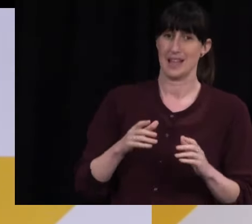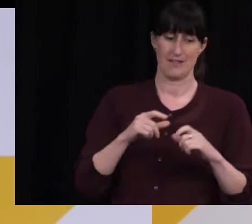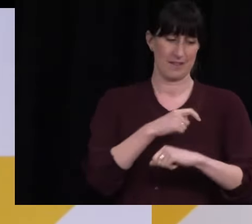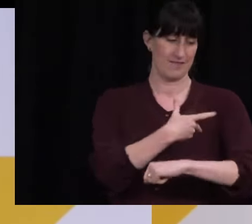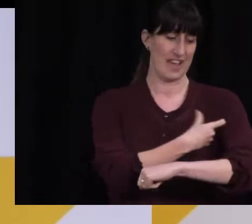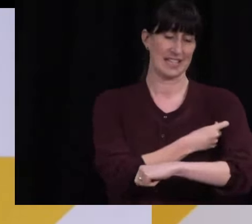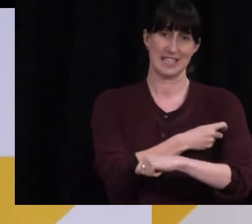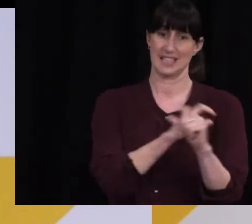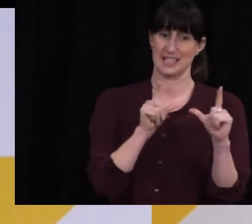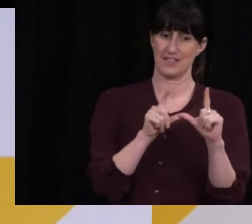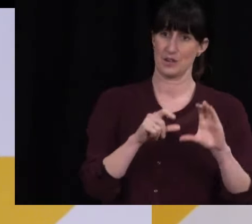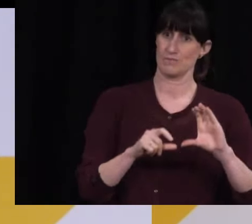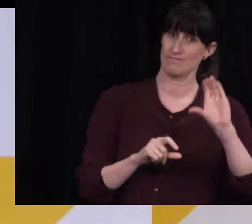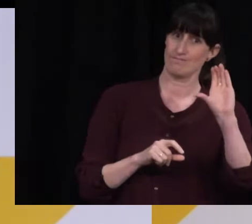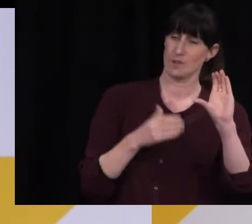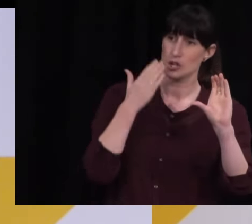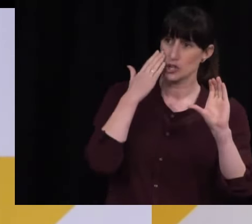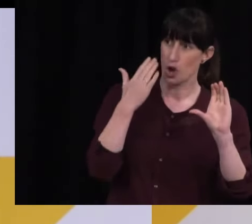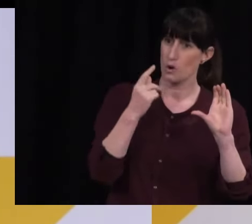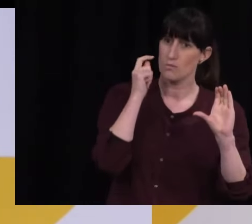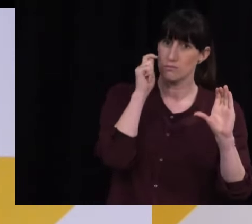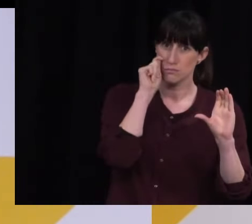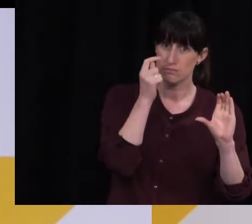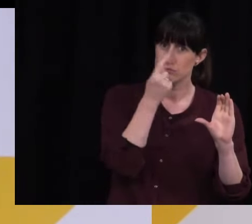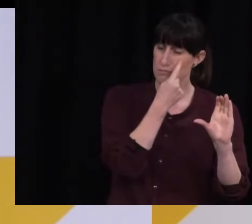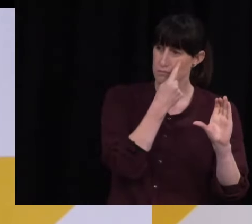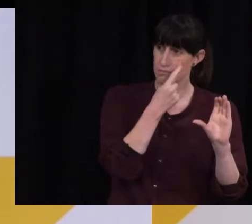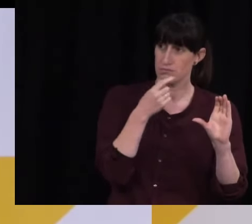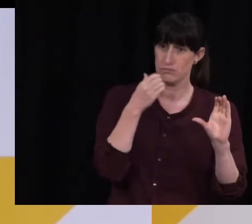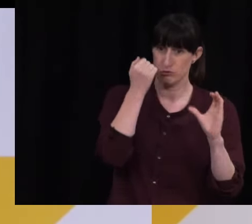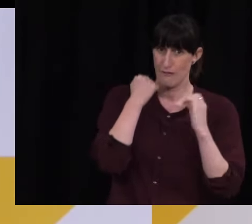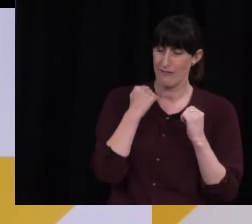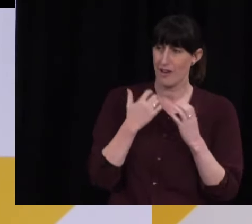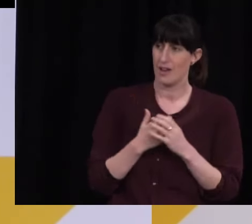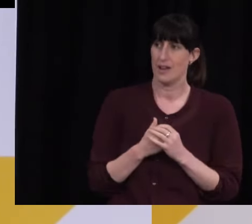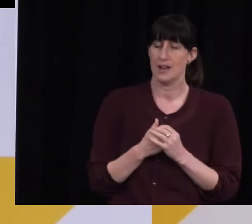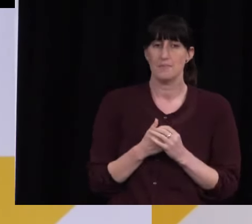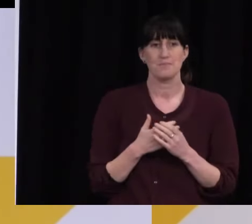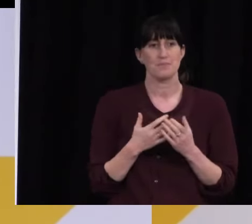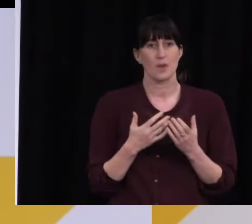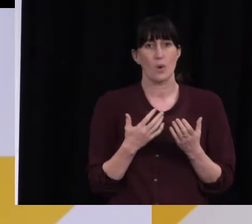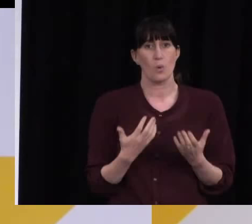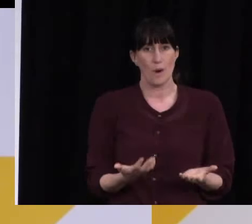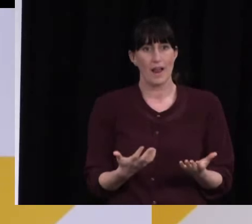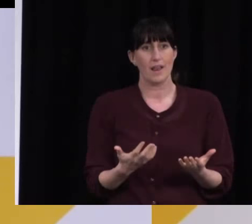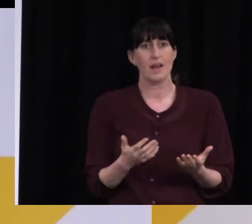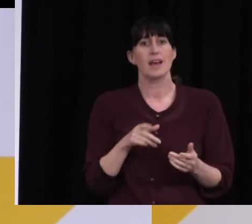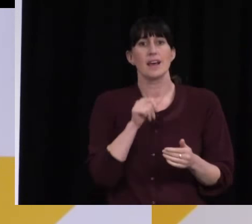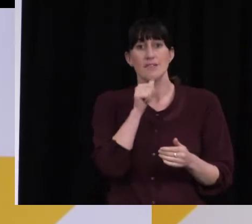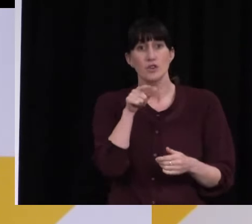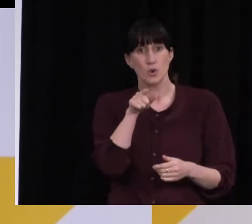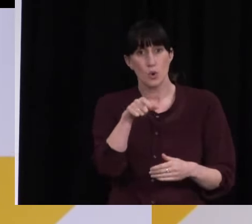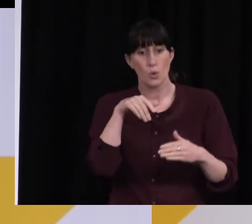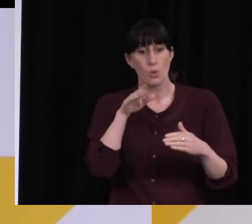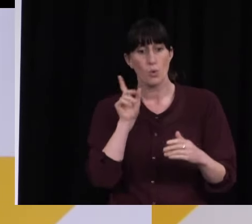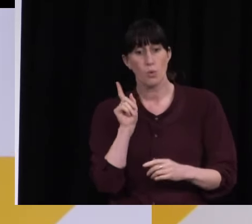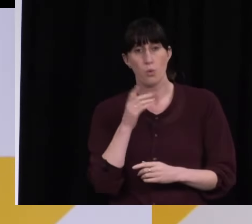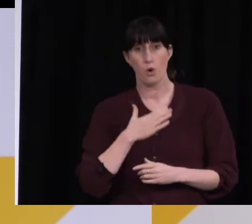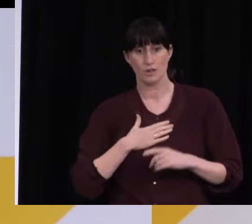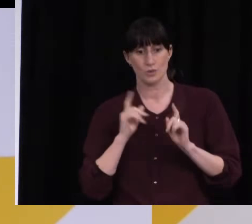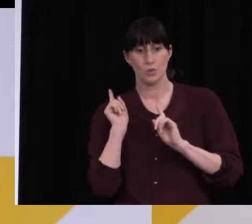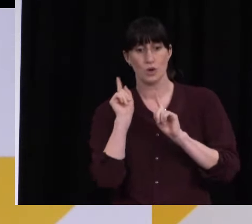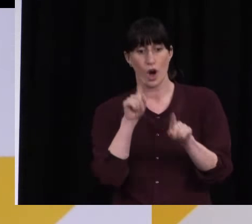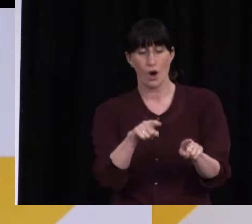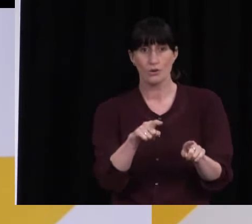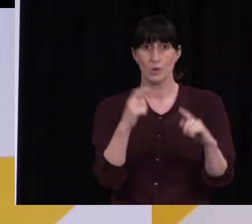think the most important thing for people who want to participate in events like that is, what can you do to make sure that no matter what, these can go ahead?